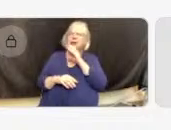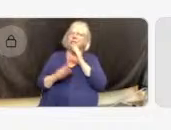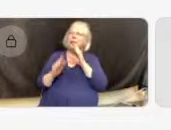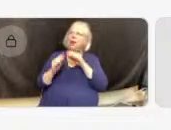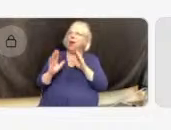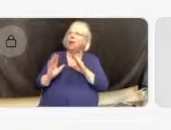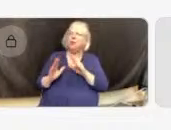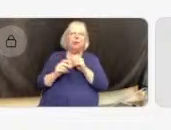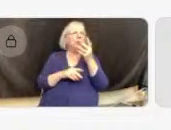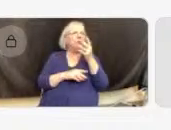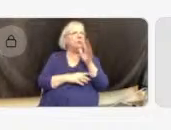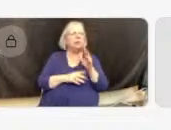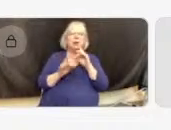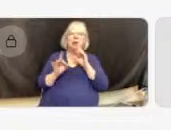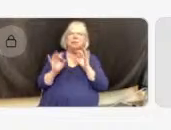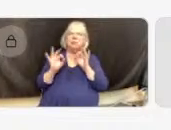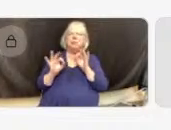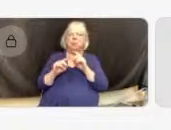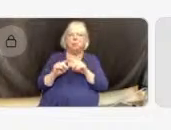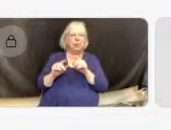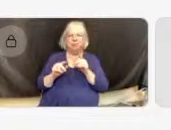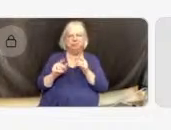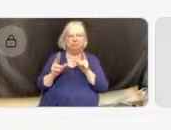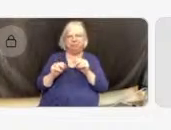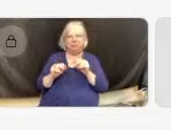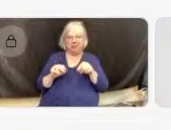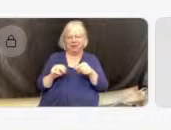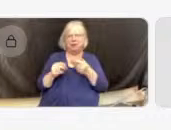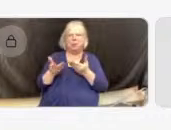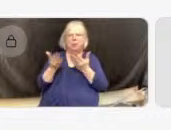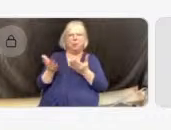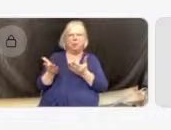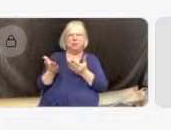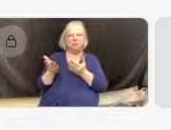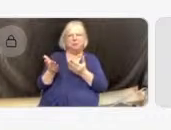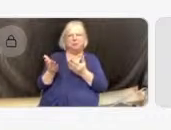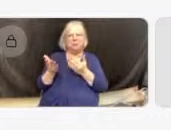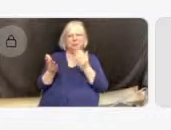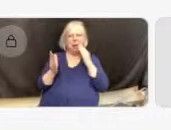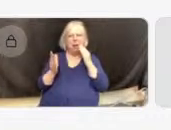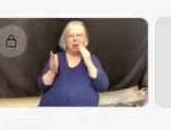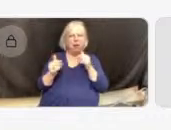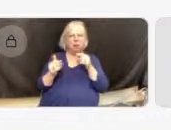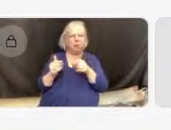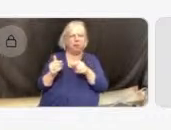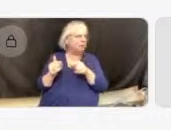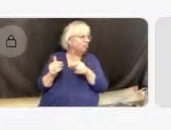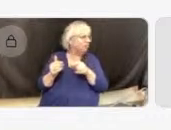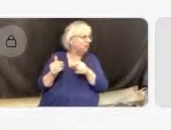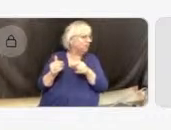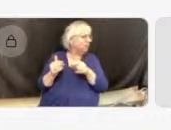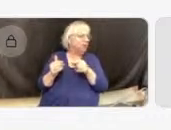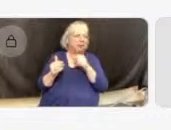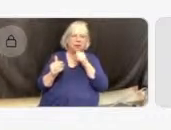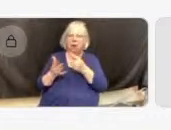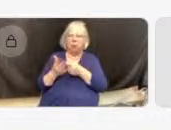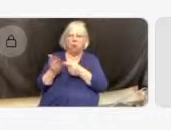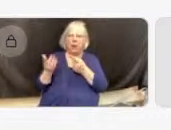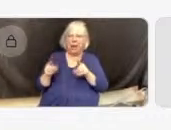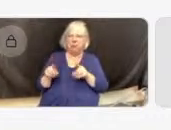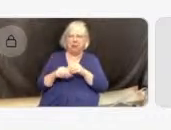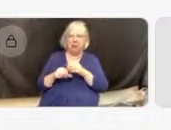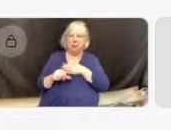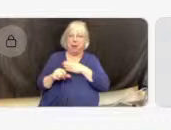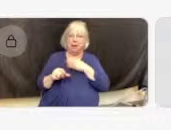woodmen don't cut that tree. But here, I hope that this is not what's happening in our neighborhood. This